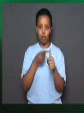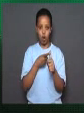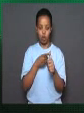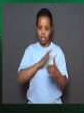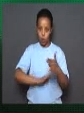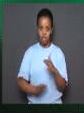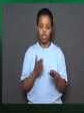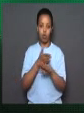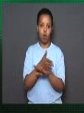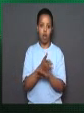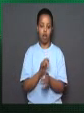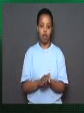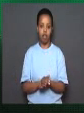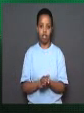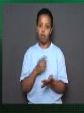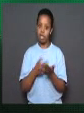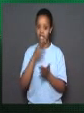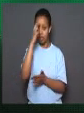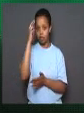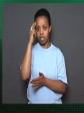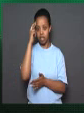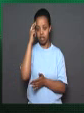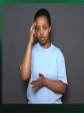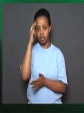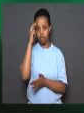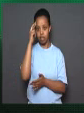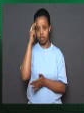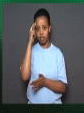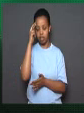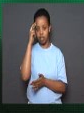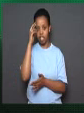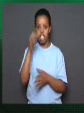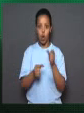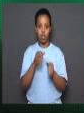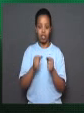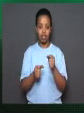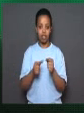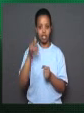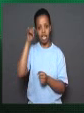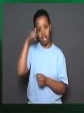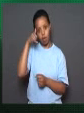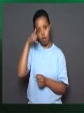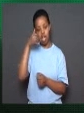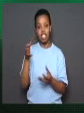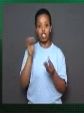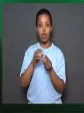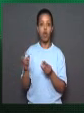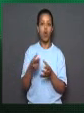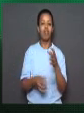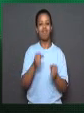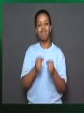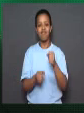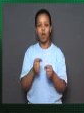calf. Therefore, a breed of dairy cow that can produce a lot of